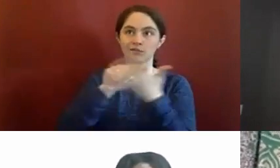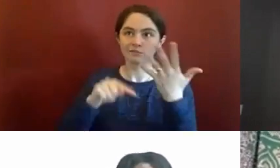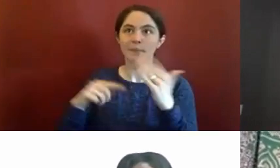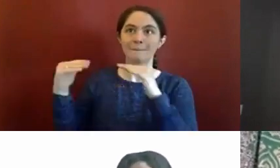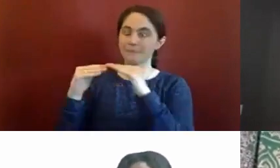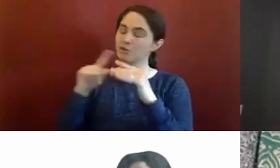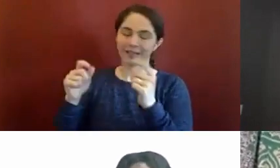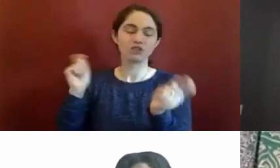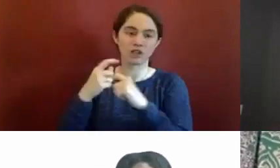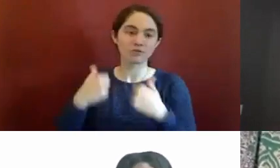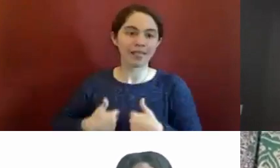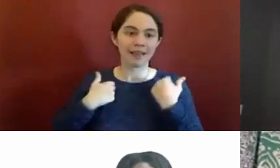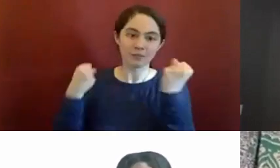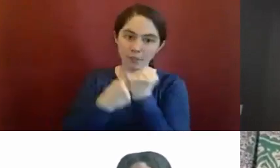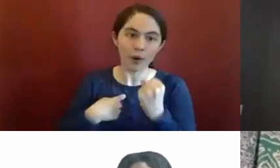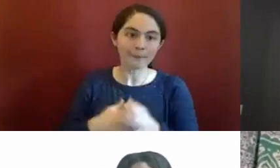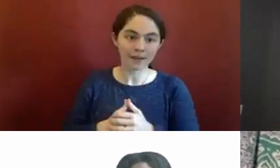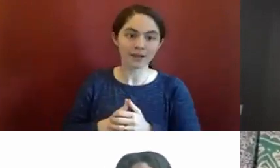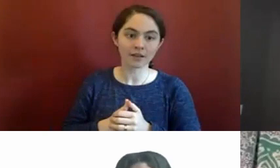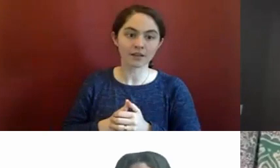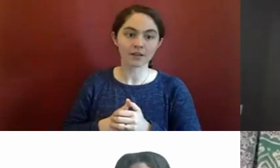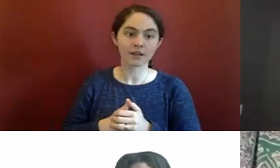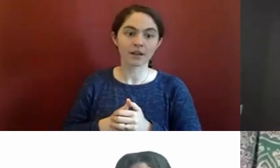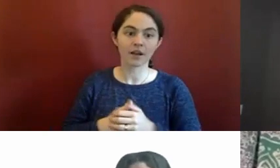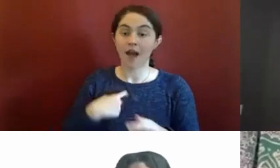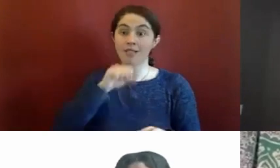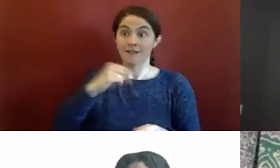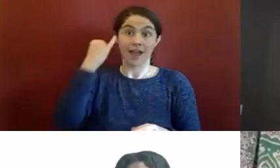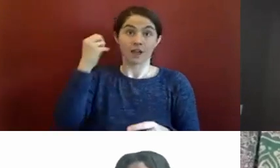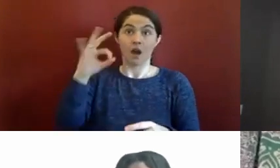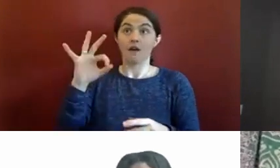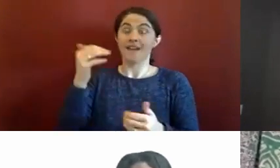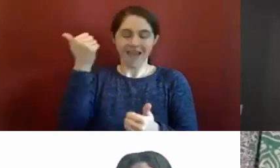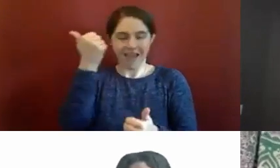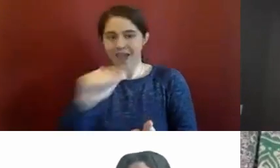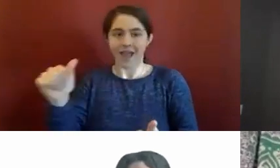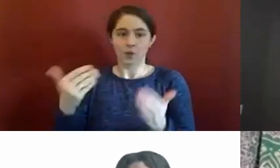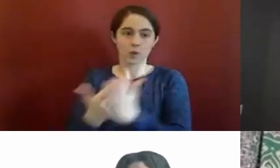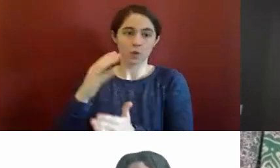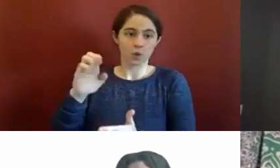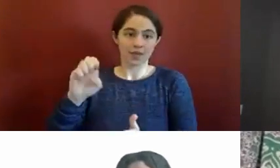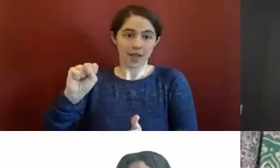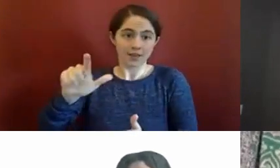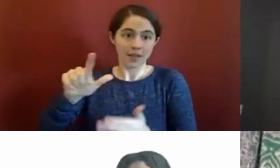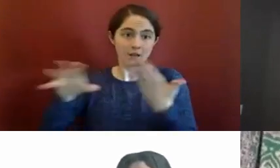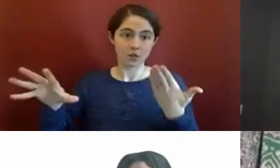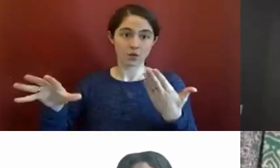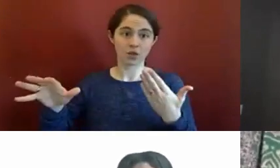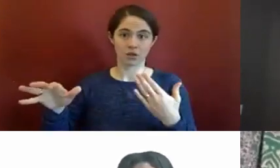thinking about that and expanding it to every ESL student newcomer, that would be awesome.